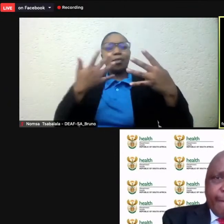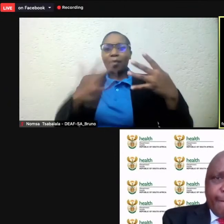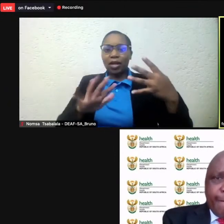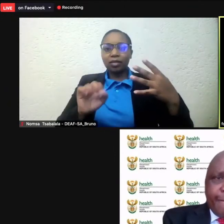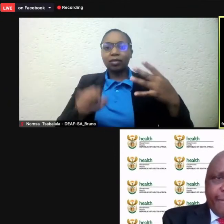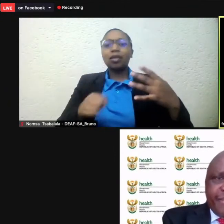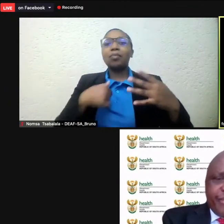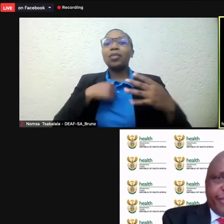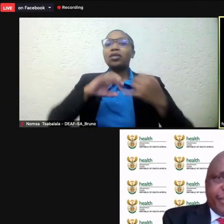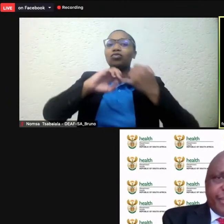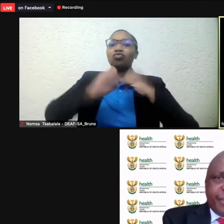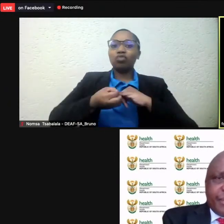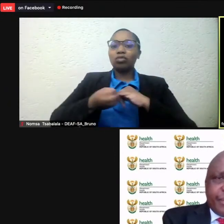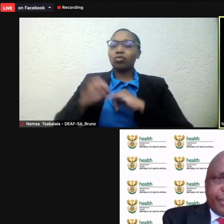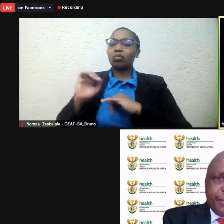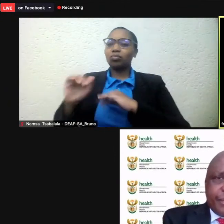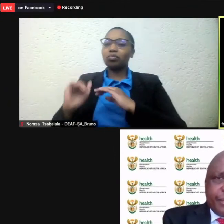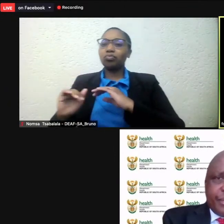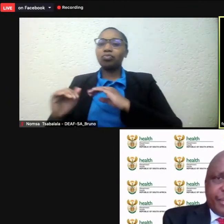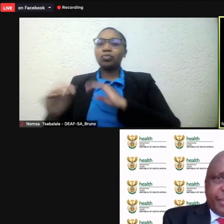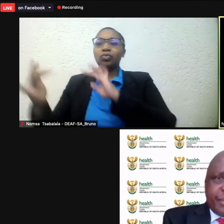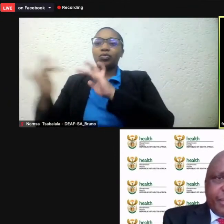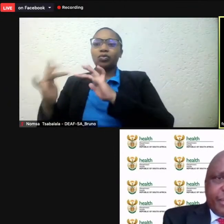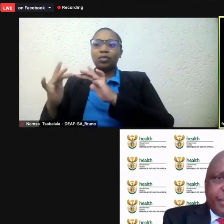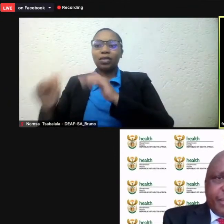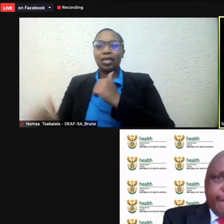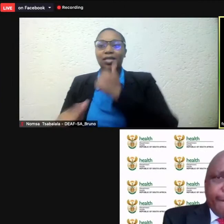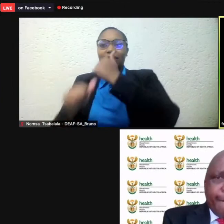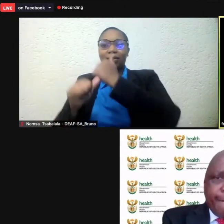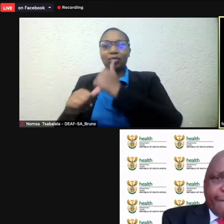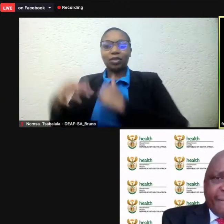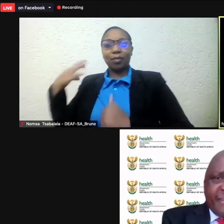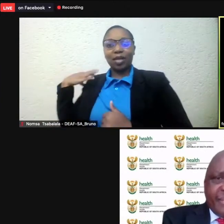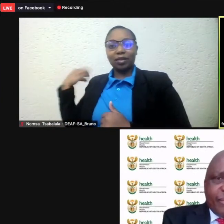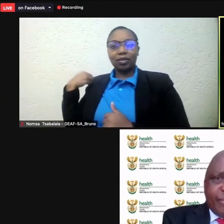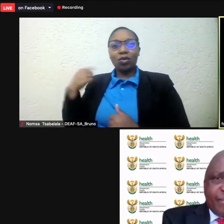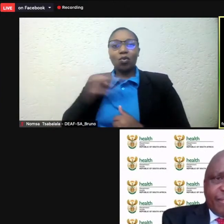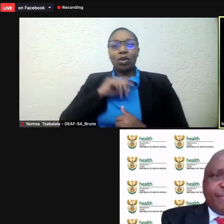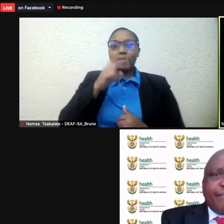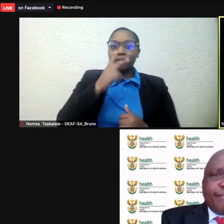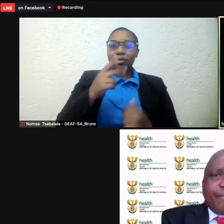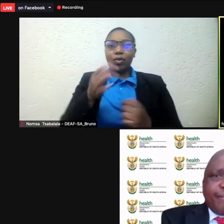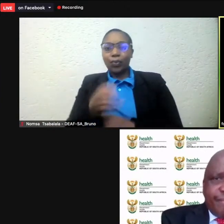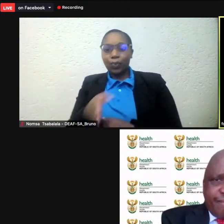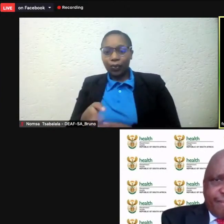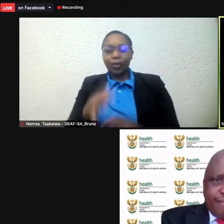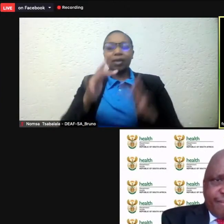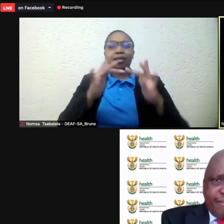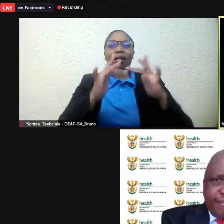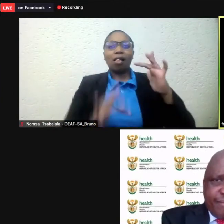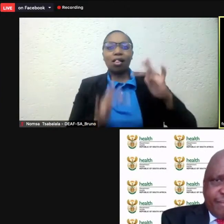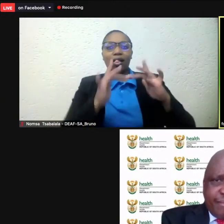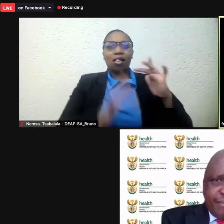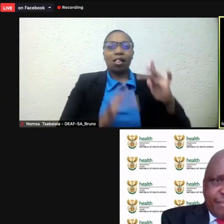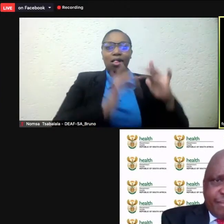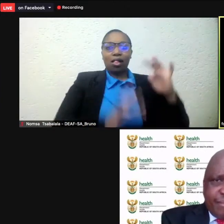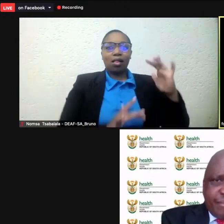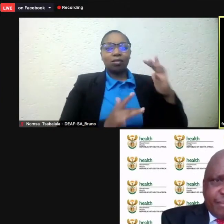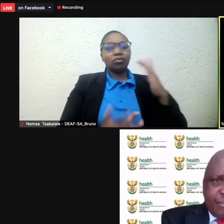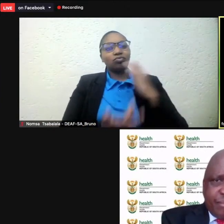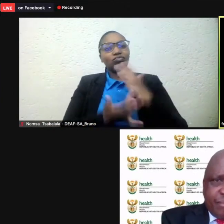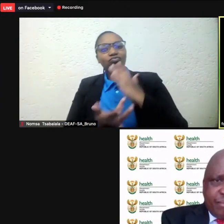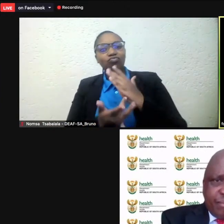the Deputy Minister. As you can see, he's not on the list. He's experiencing connectivity challenges. On that note, I'm going to